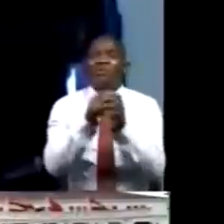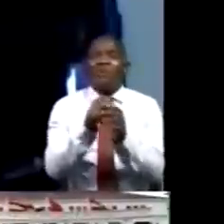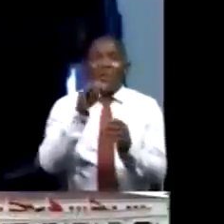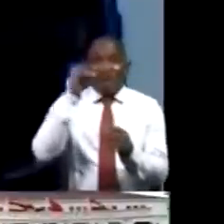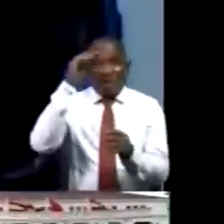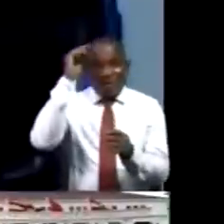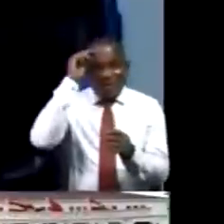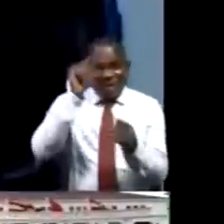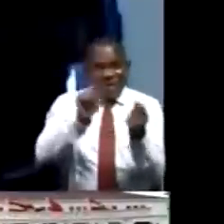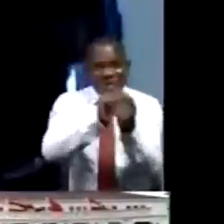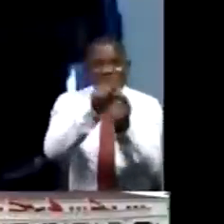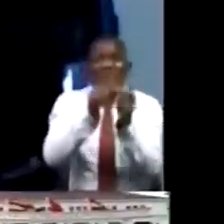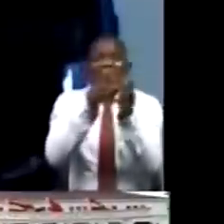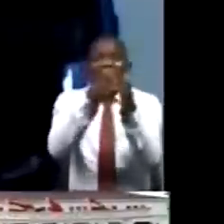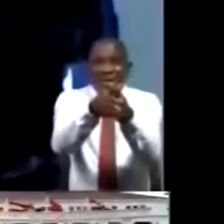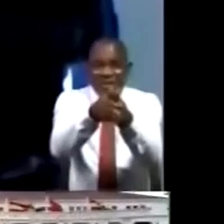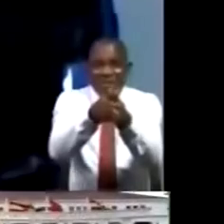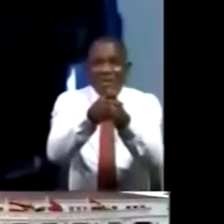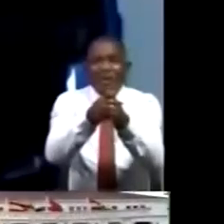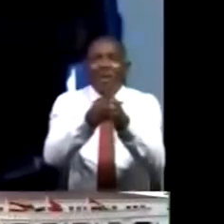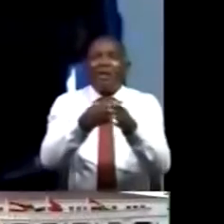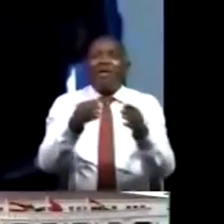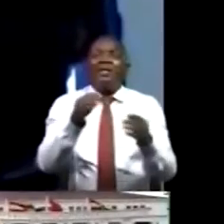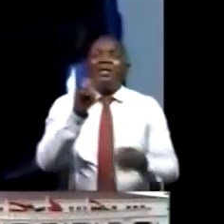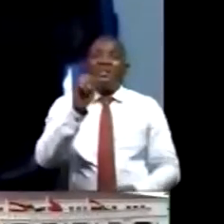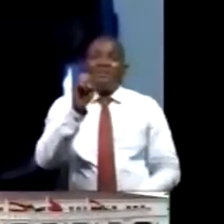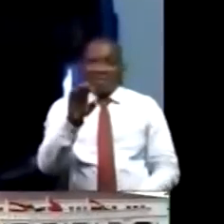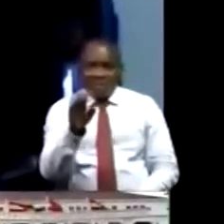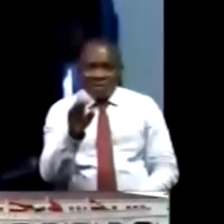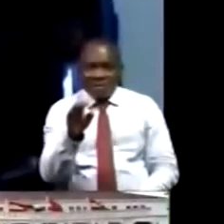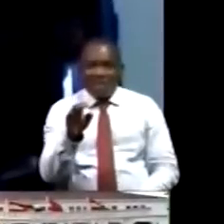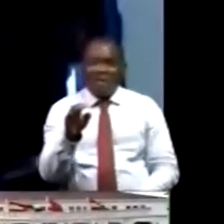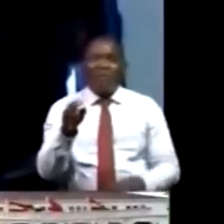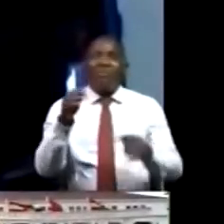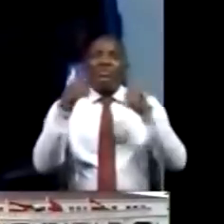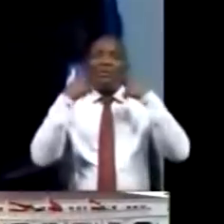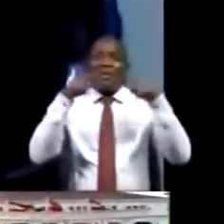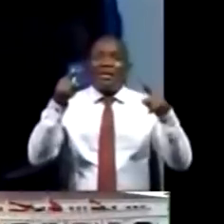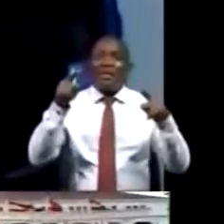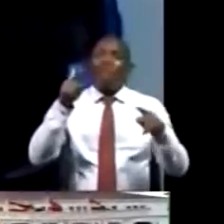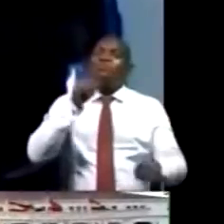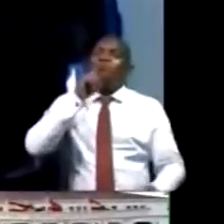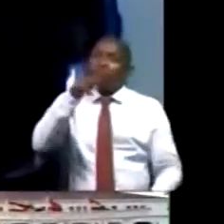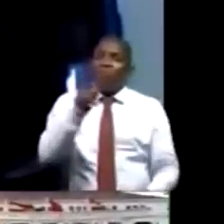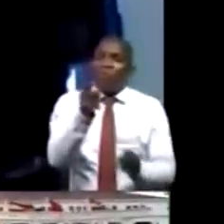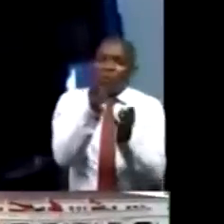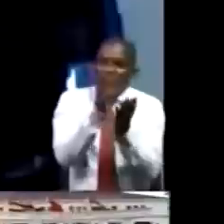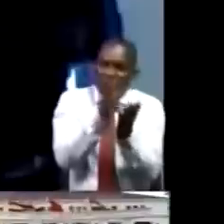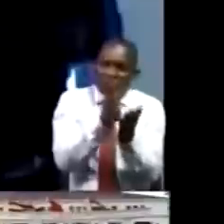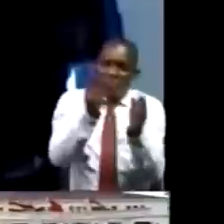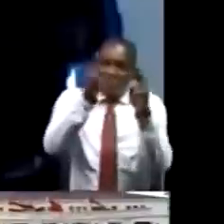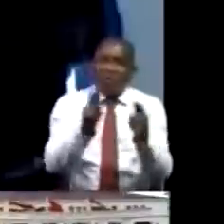is specifically asking the returning officer to declare the true results of